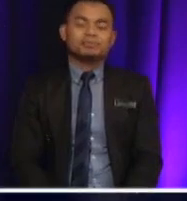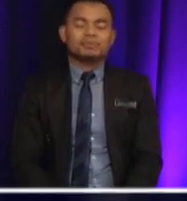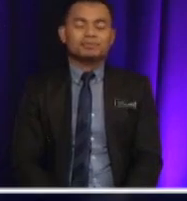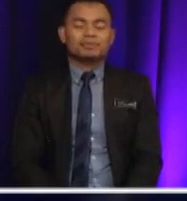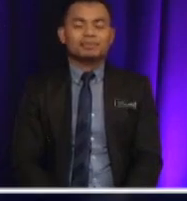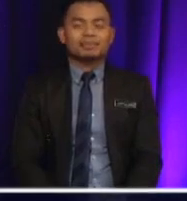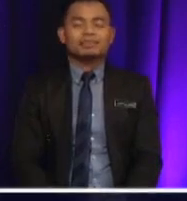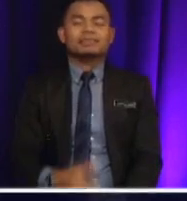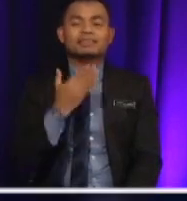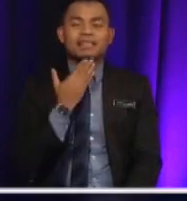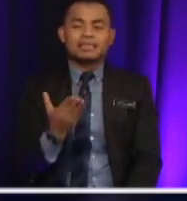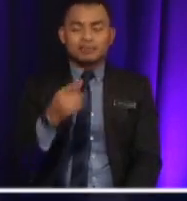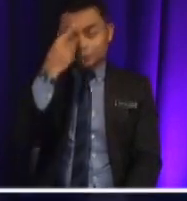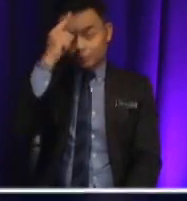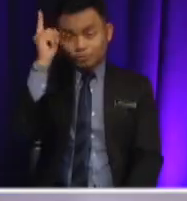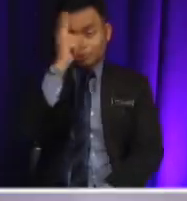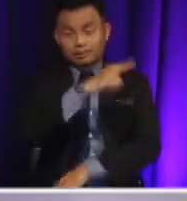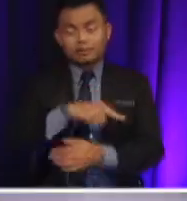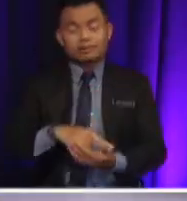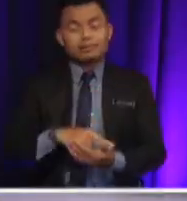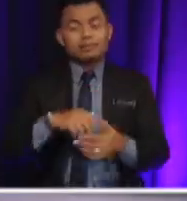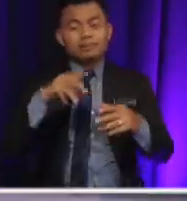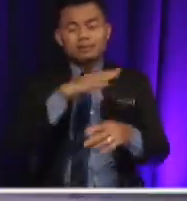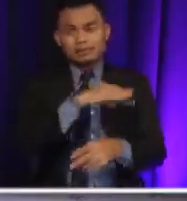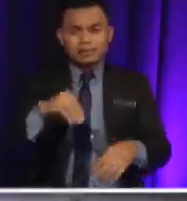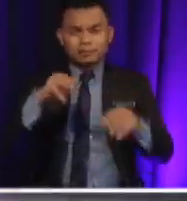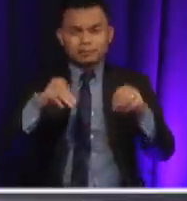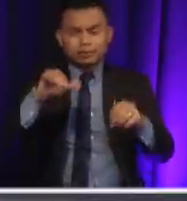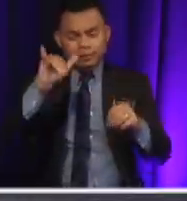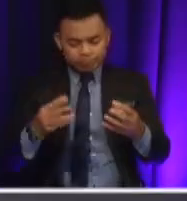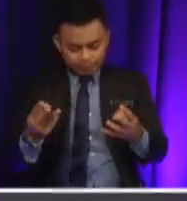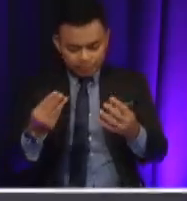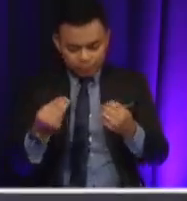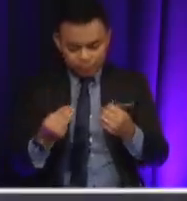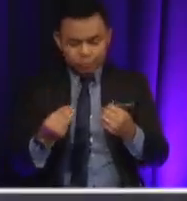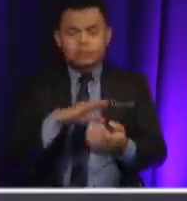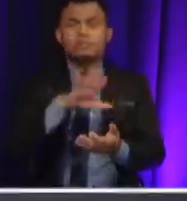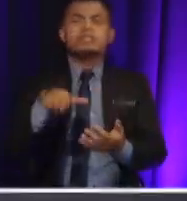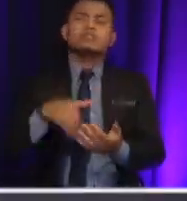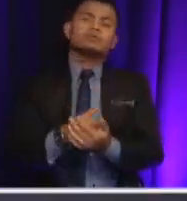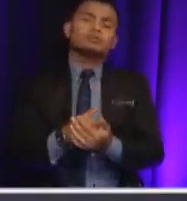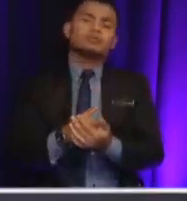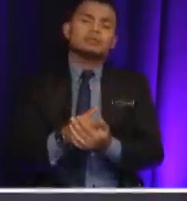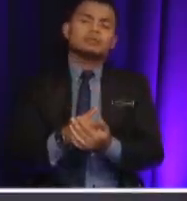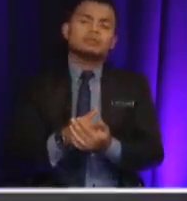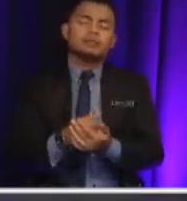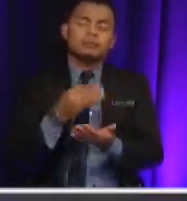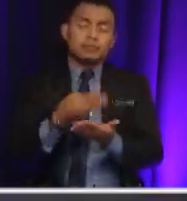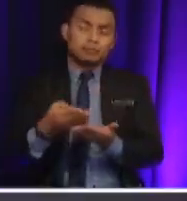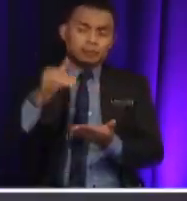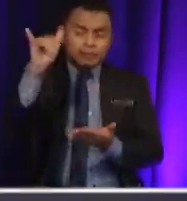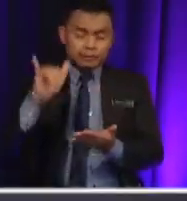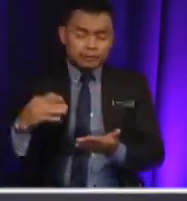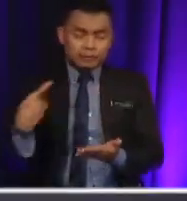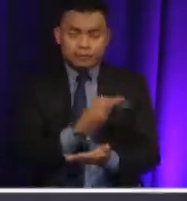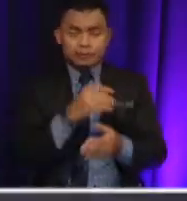for joining us. My And pleasure. pupils, if they would like to get to the materials, Uh-huh. if they like to look up and read and understand more about this, where can